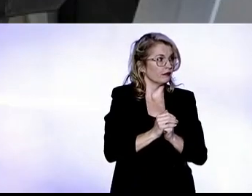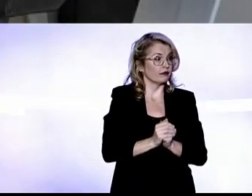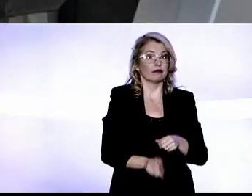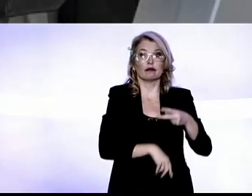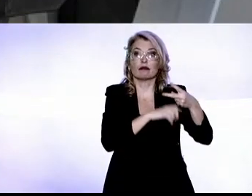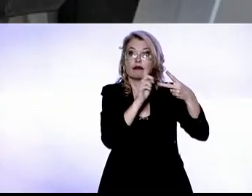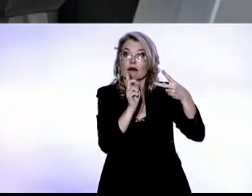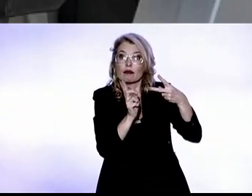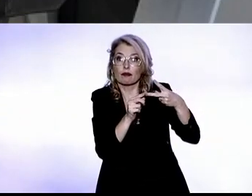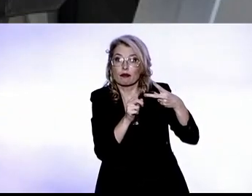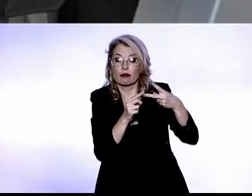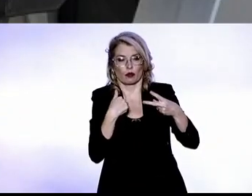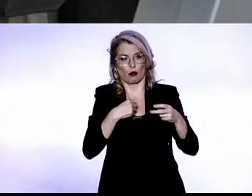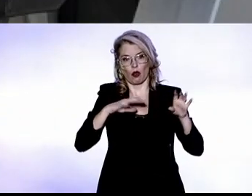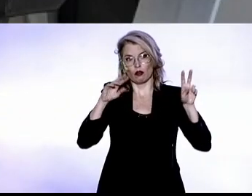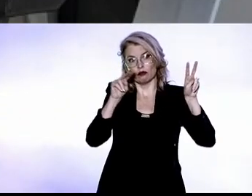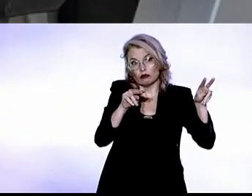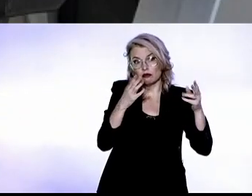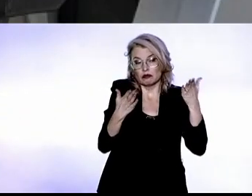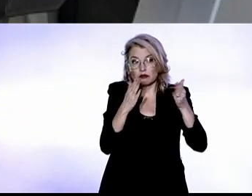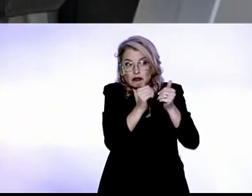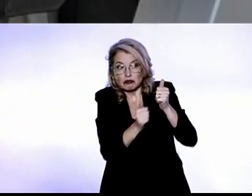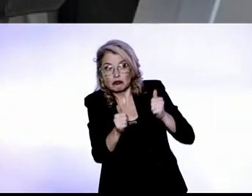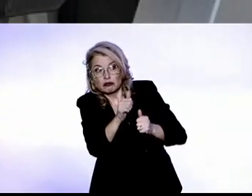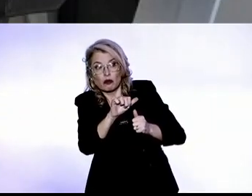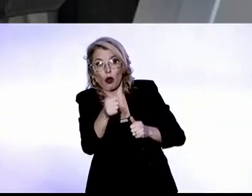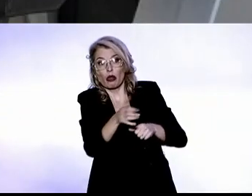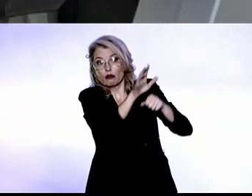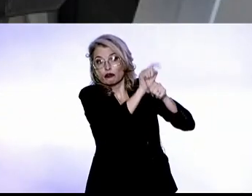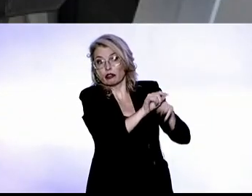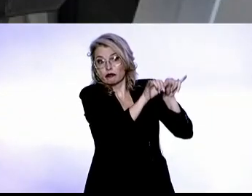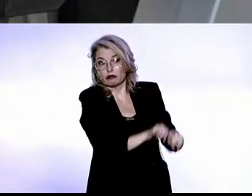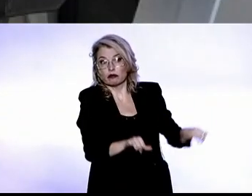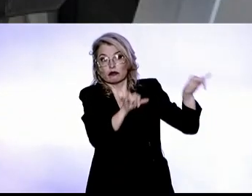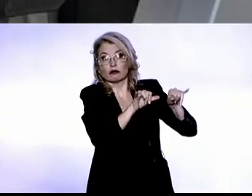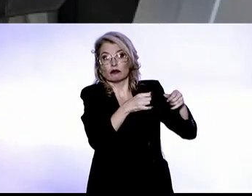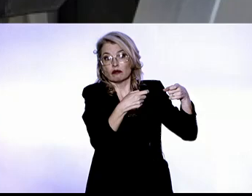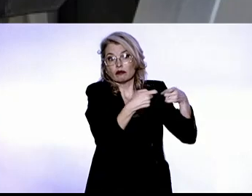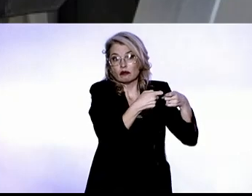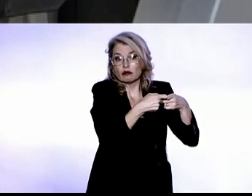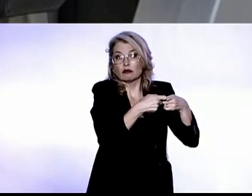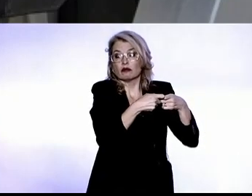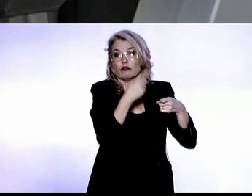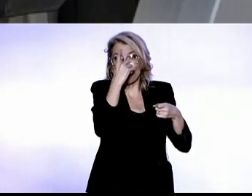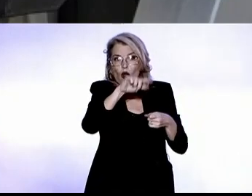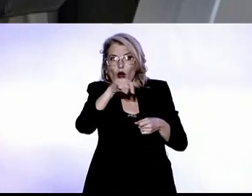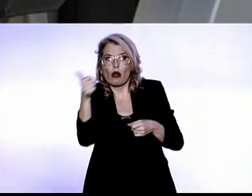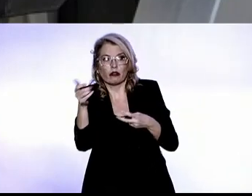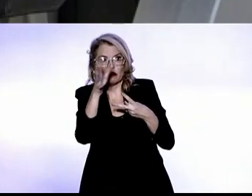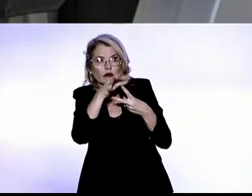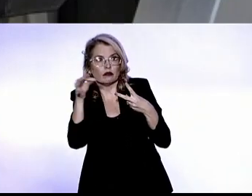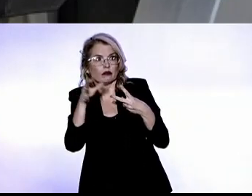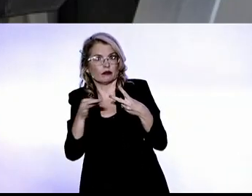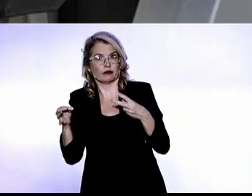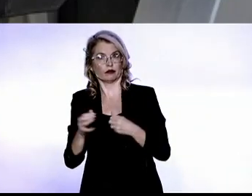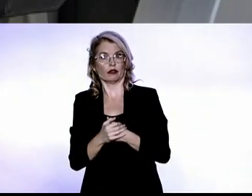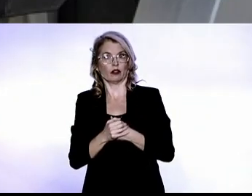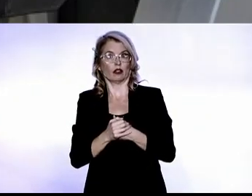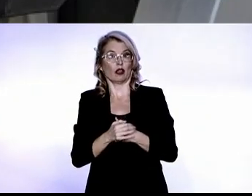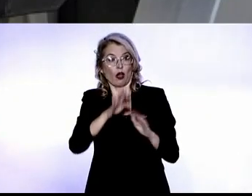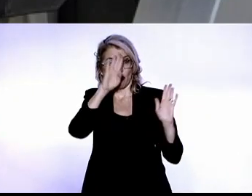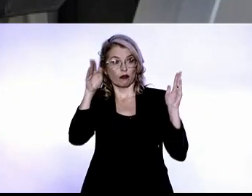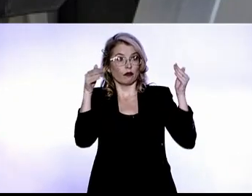Second, we are looking beyond traditional energy sources for more sustainable alternatives. We